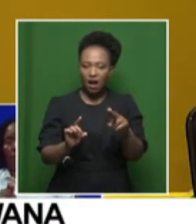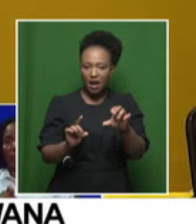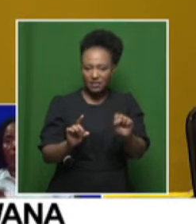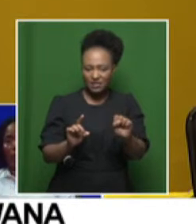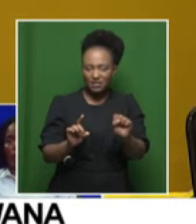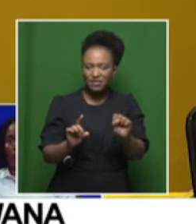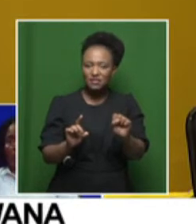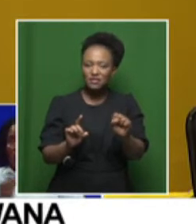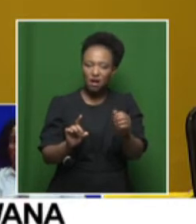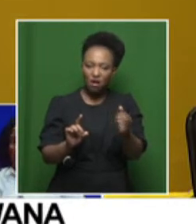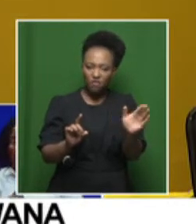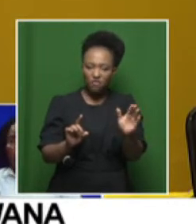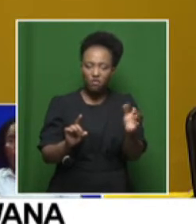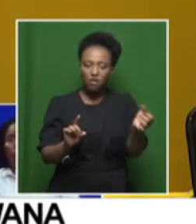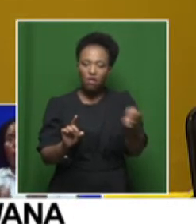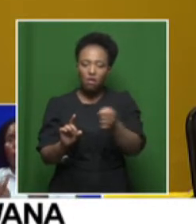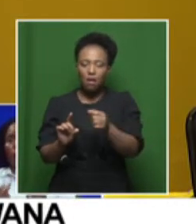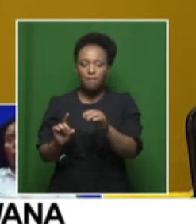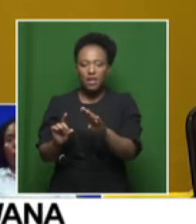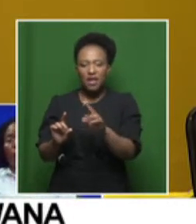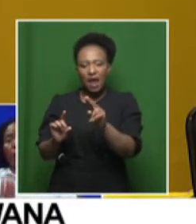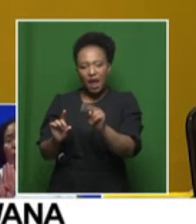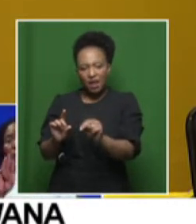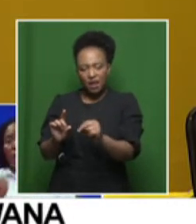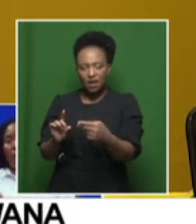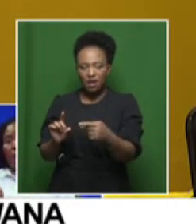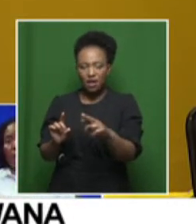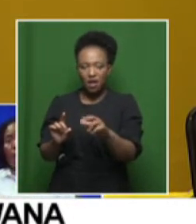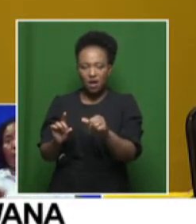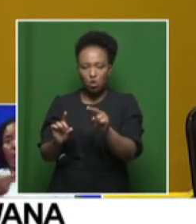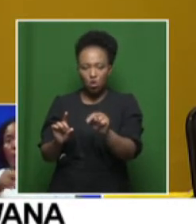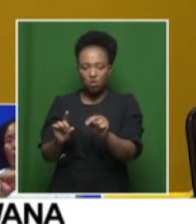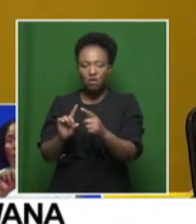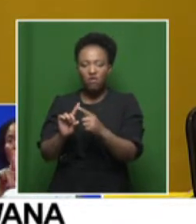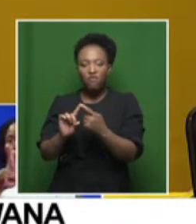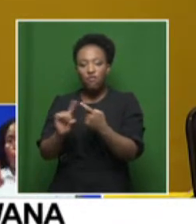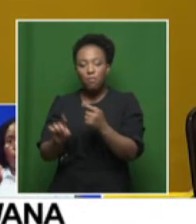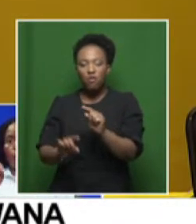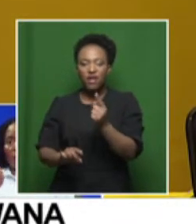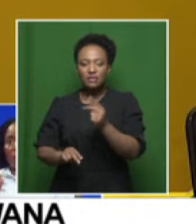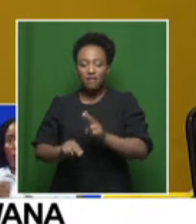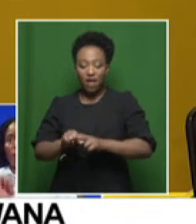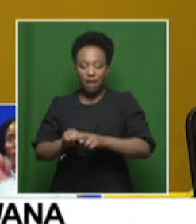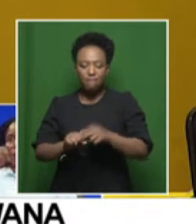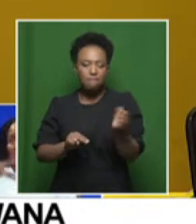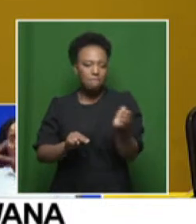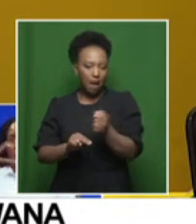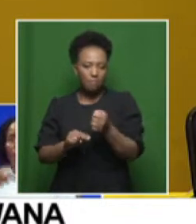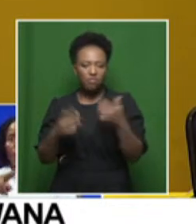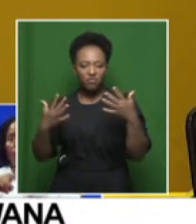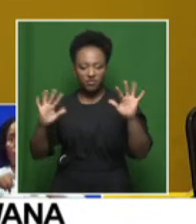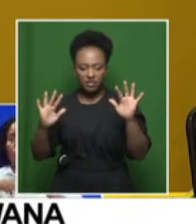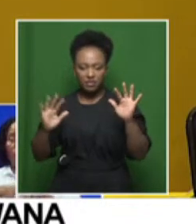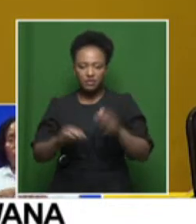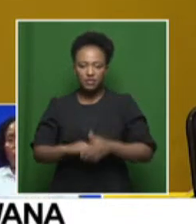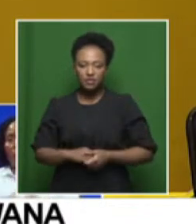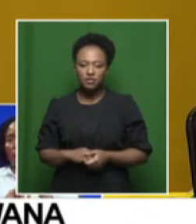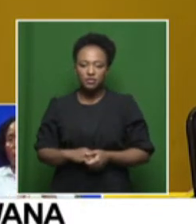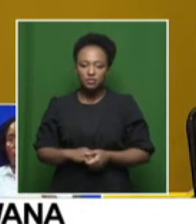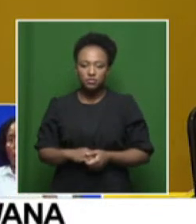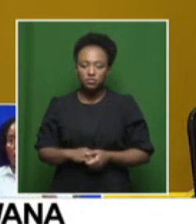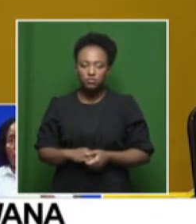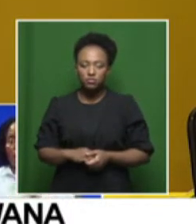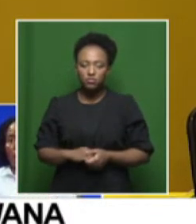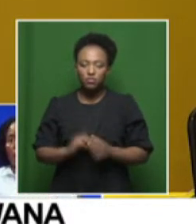nomination of Mr. B. N. Heron, with effect from the 2nd of February. Lastly,